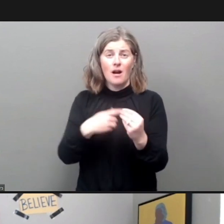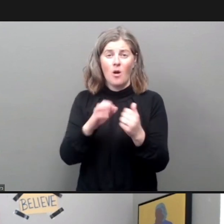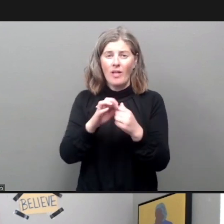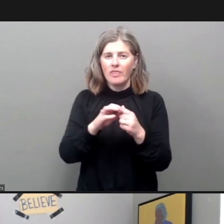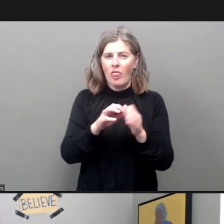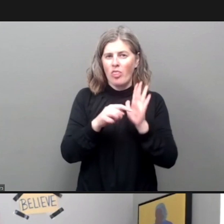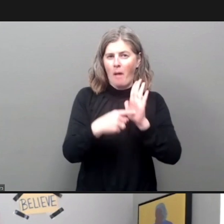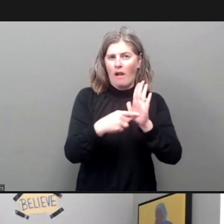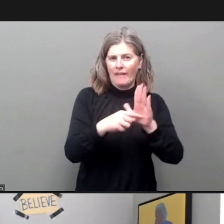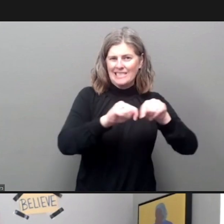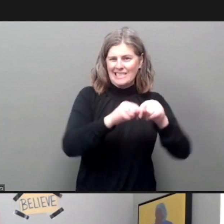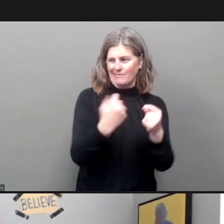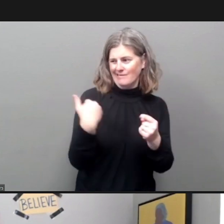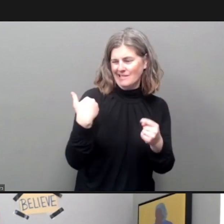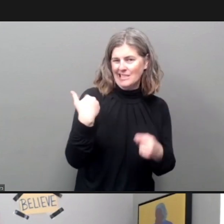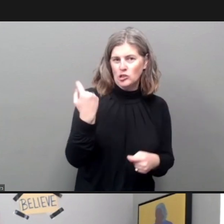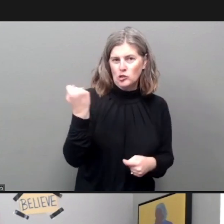on